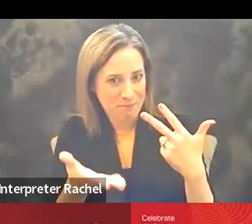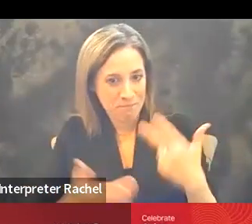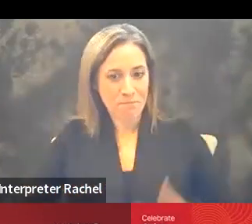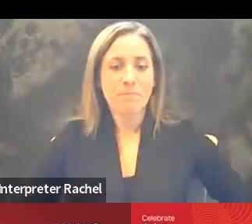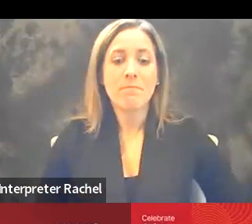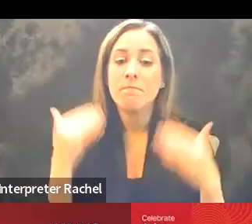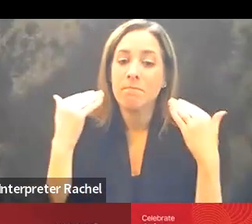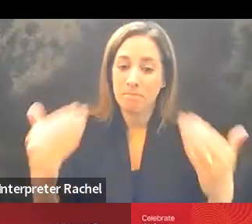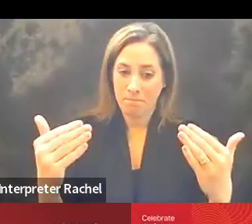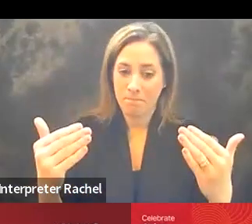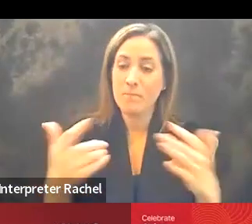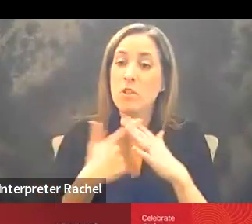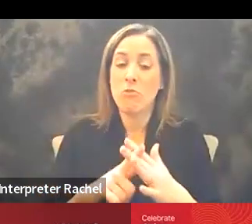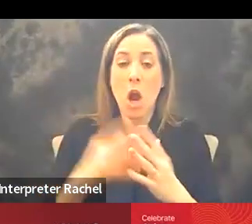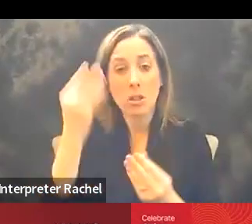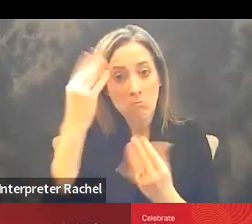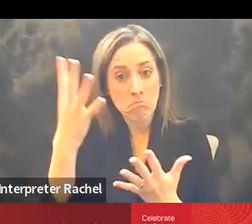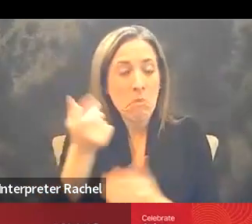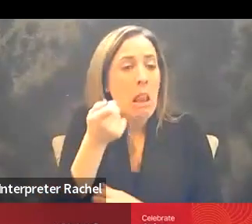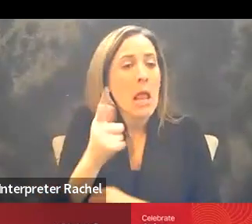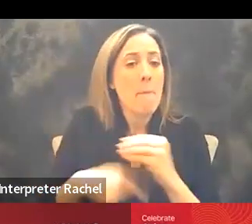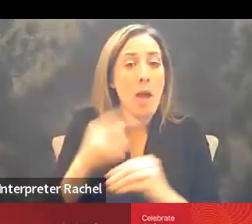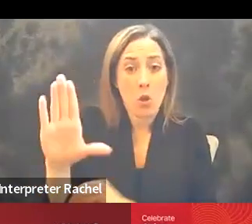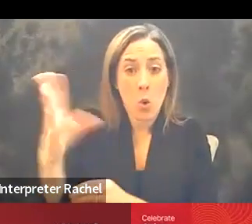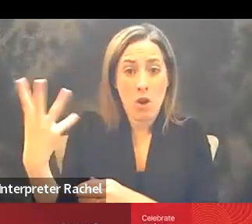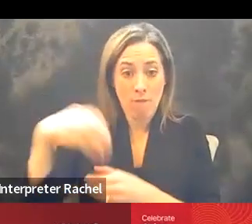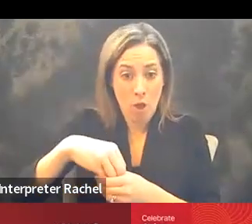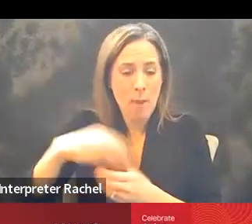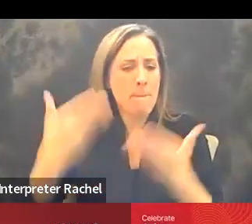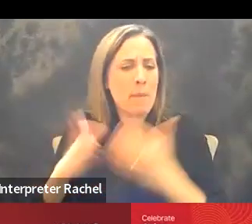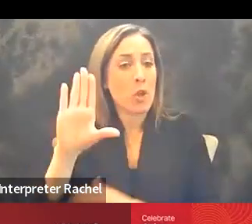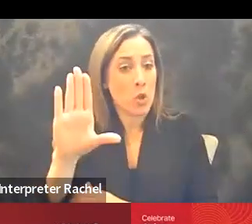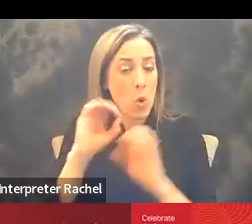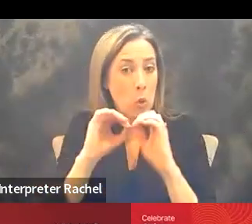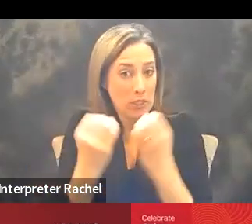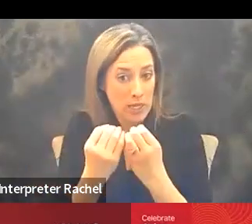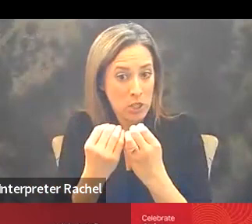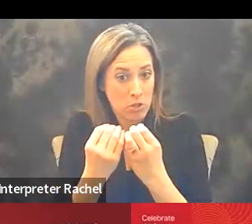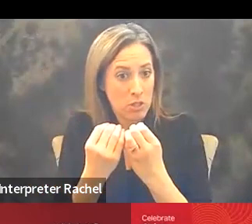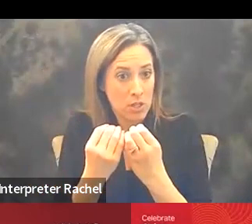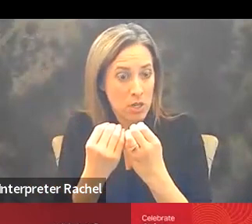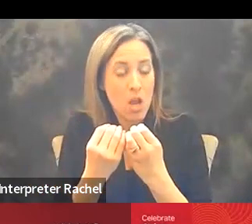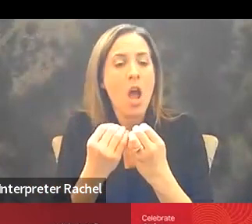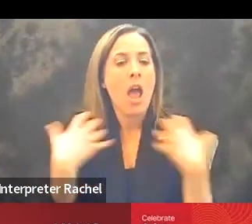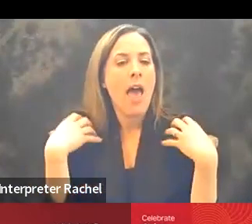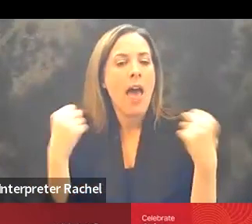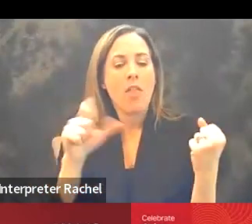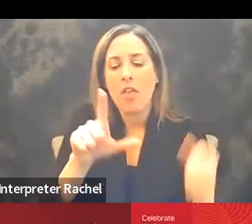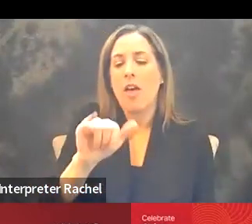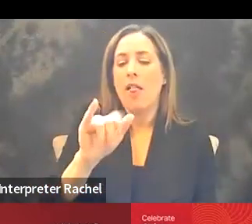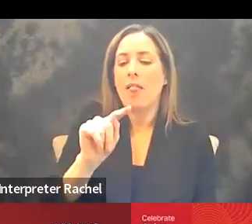we start with you telling us a little bit about your involvement or maybe your organization's involvement in health literacy